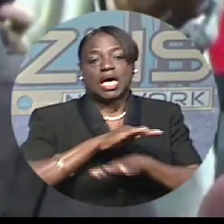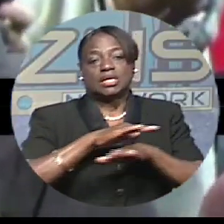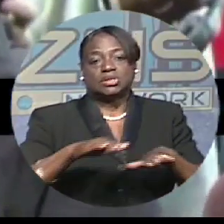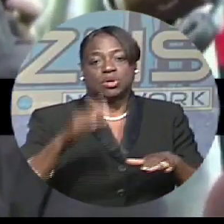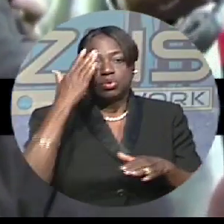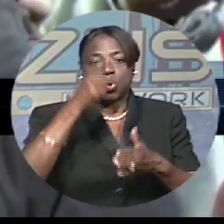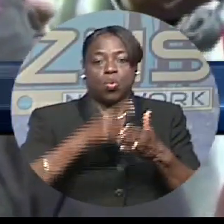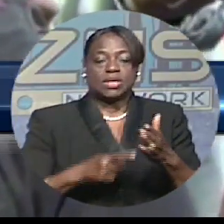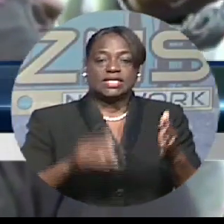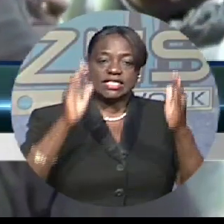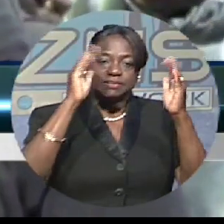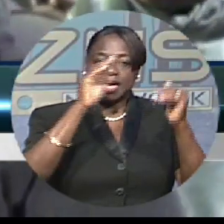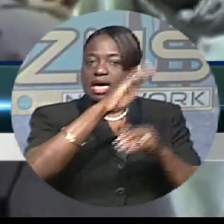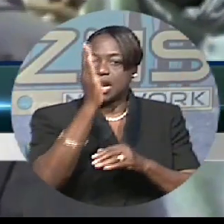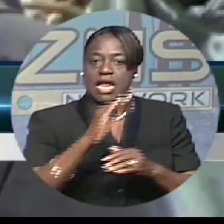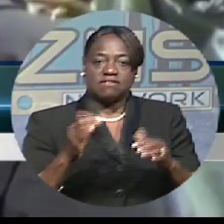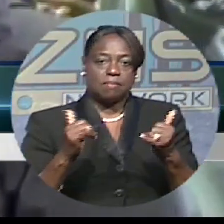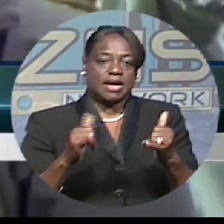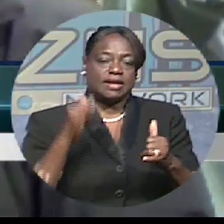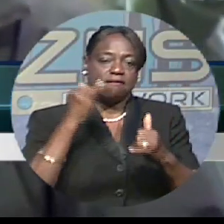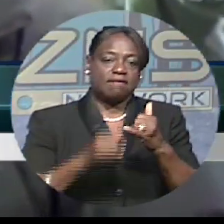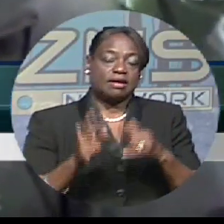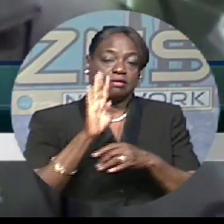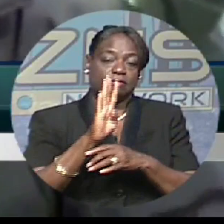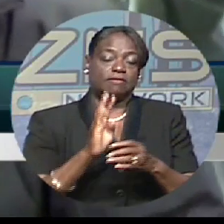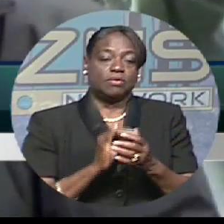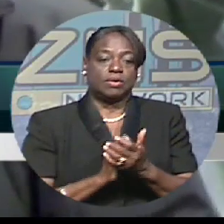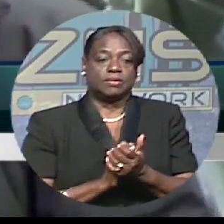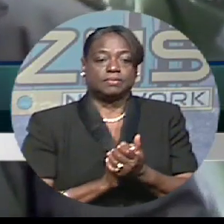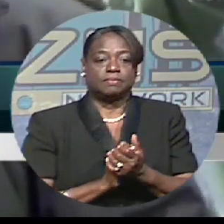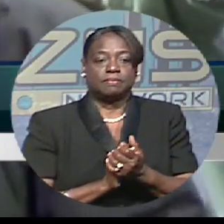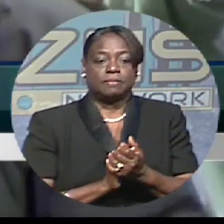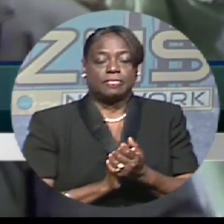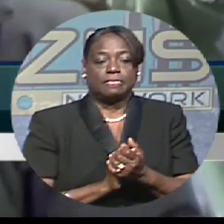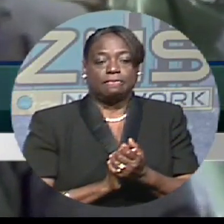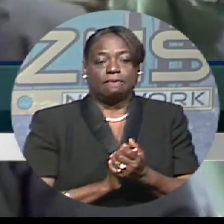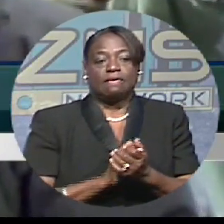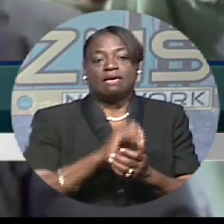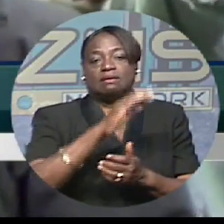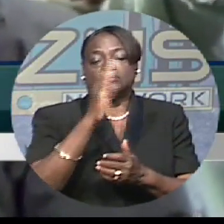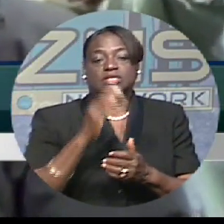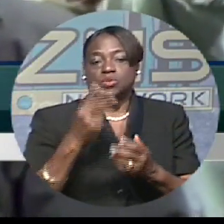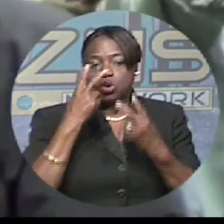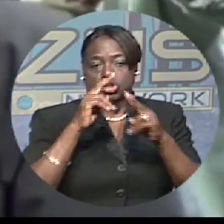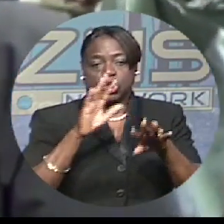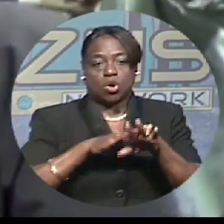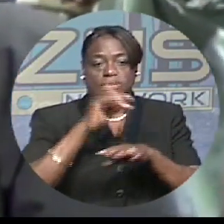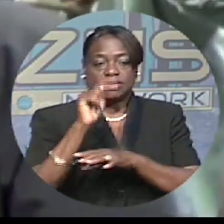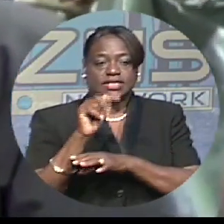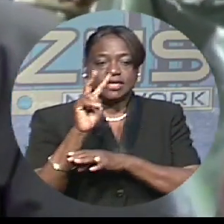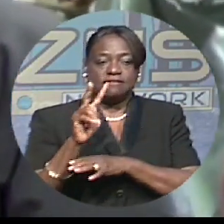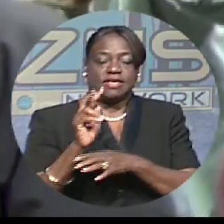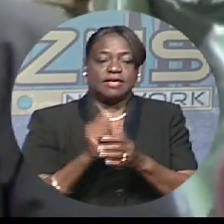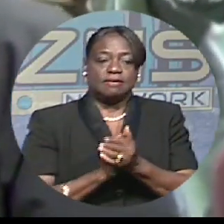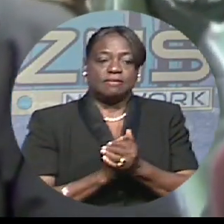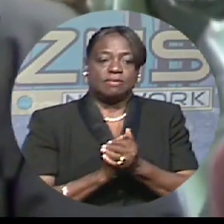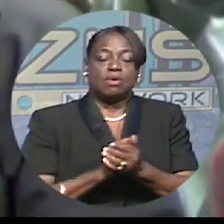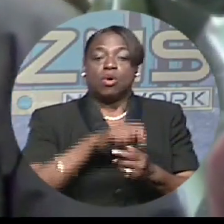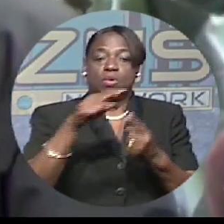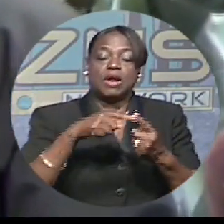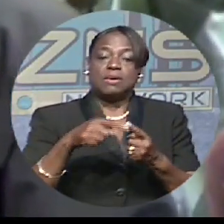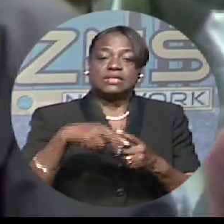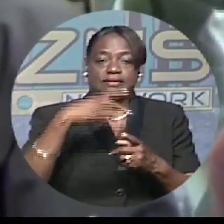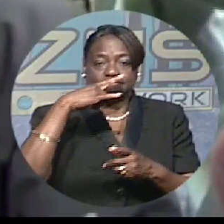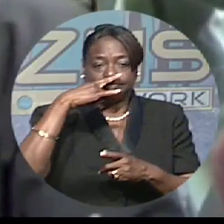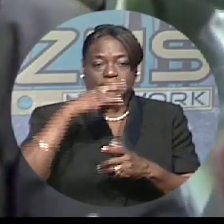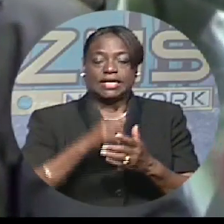never played in the Final Four. I never played in an environment like that. But from former players and just watching it on TV, I know as a kid, you know,